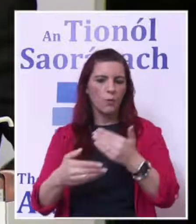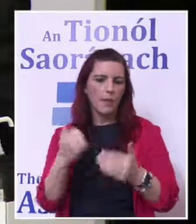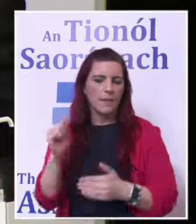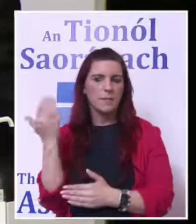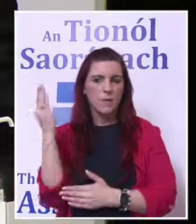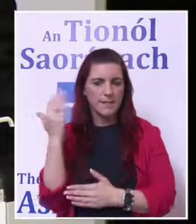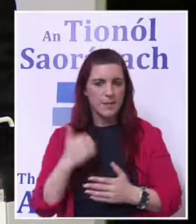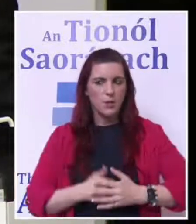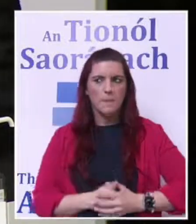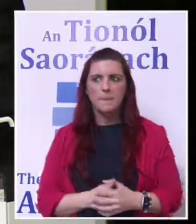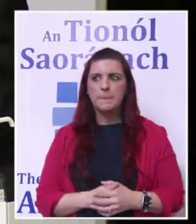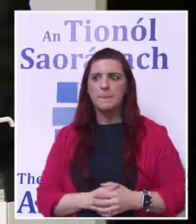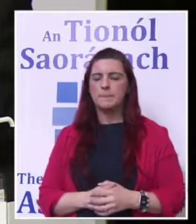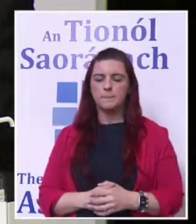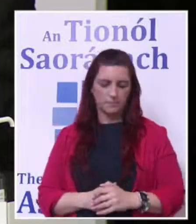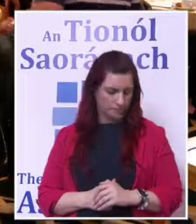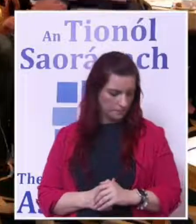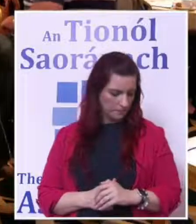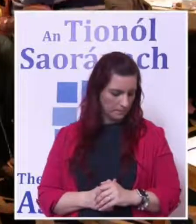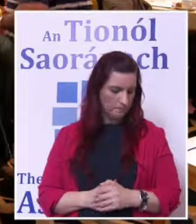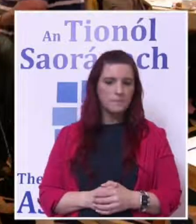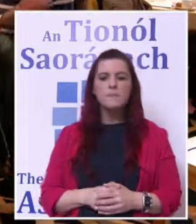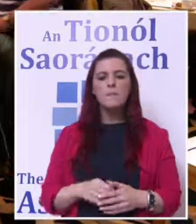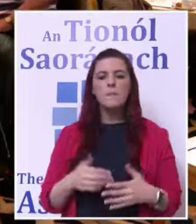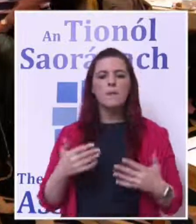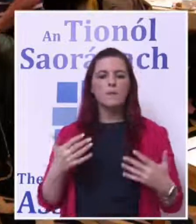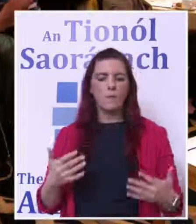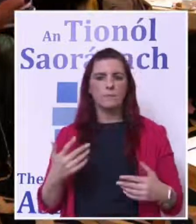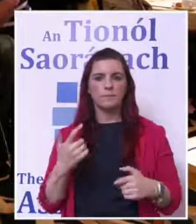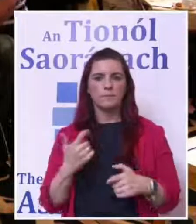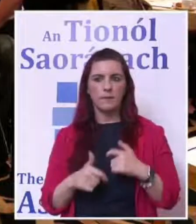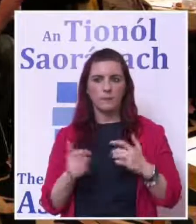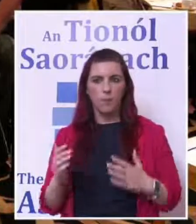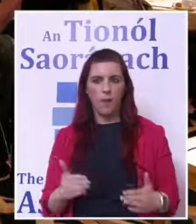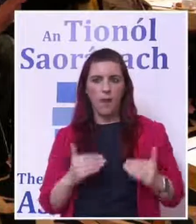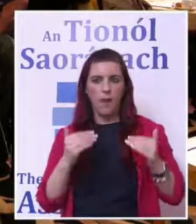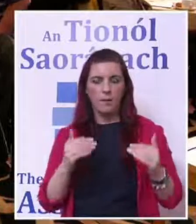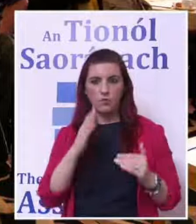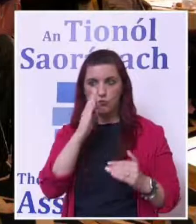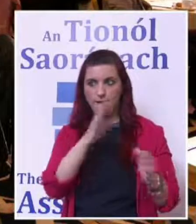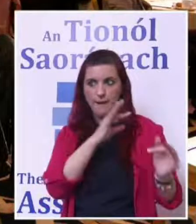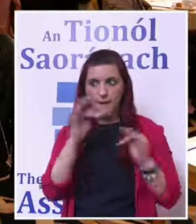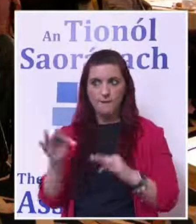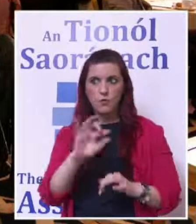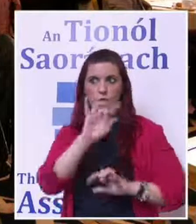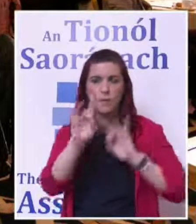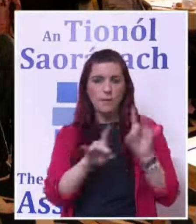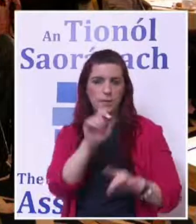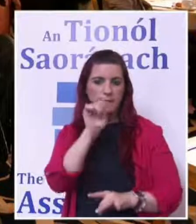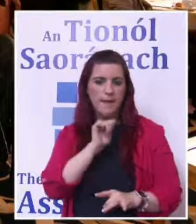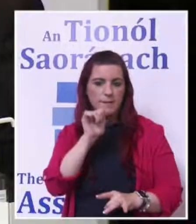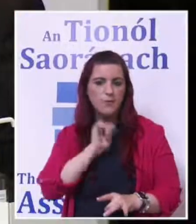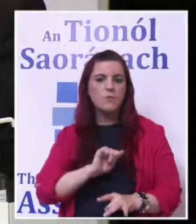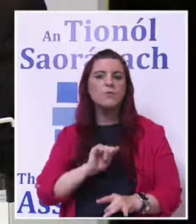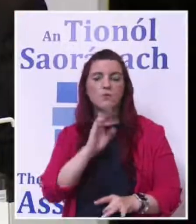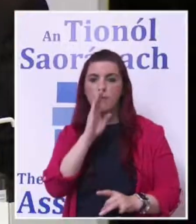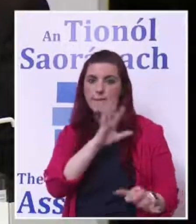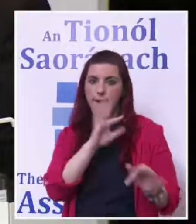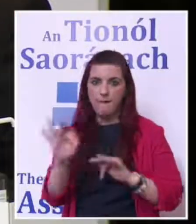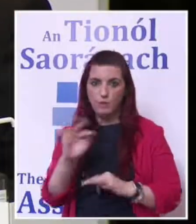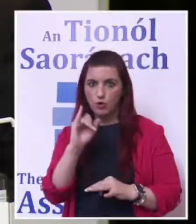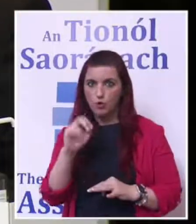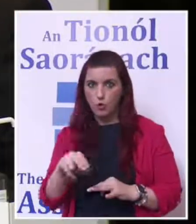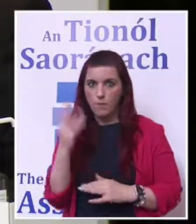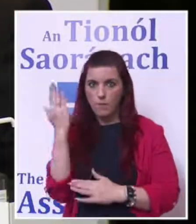his presentation. We'll then immediately follow up with our Q&A session immediately after